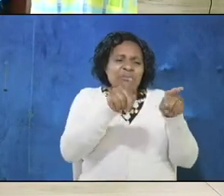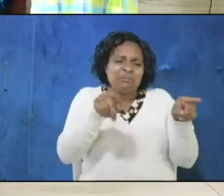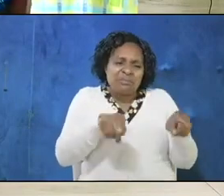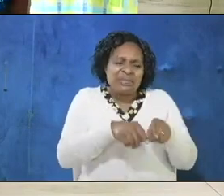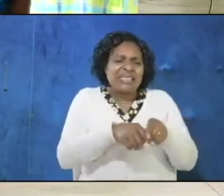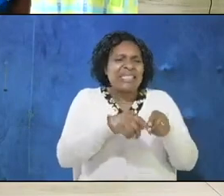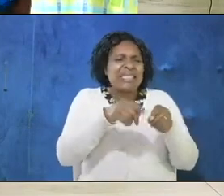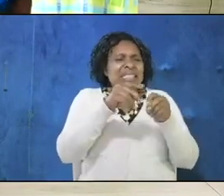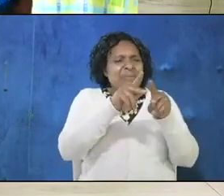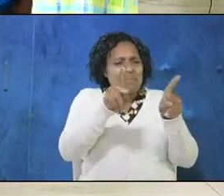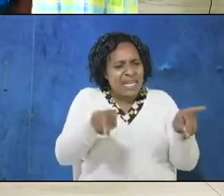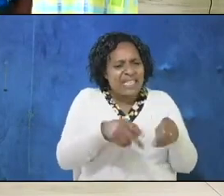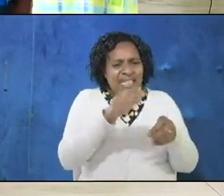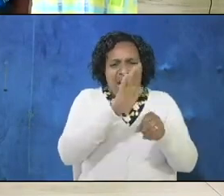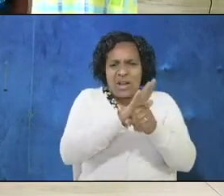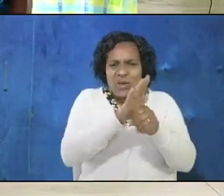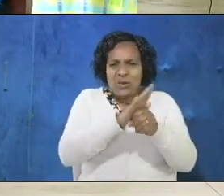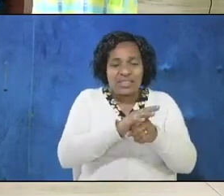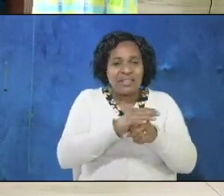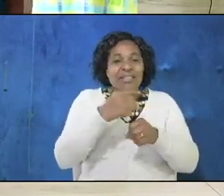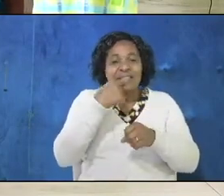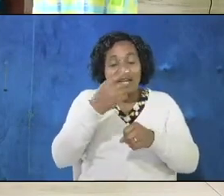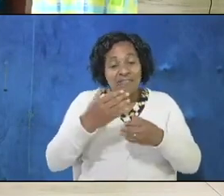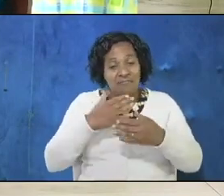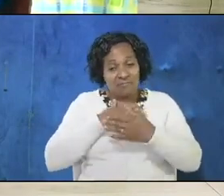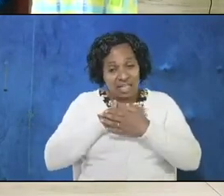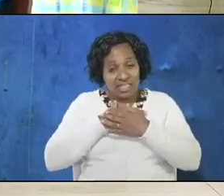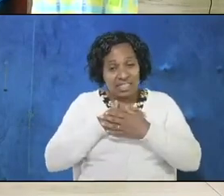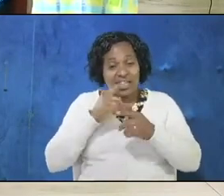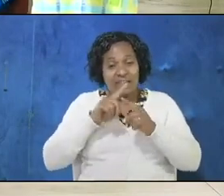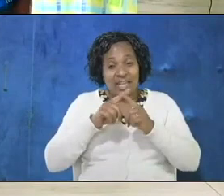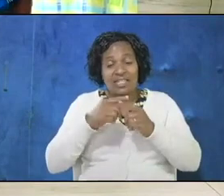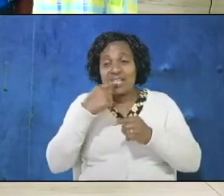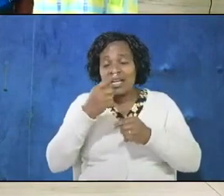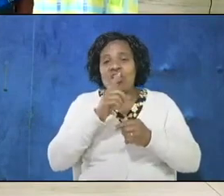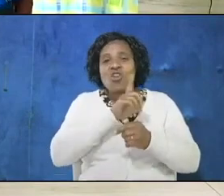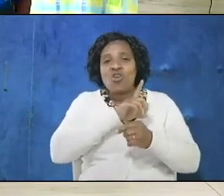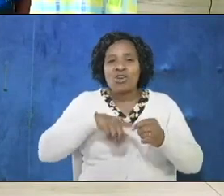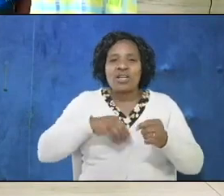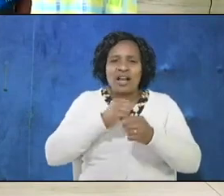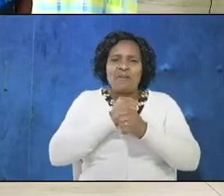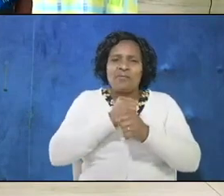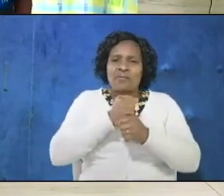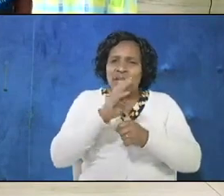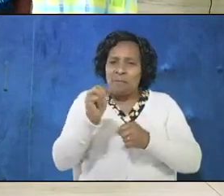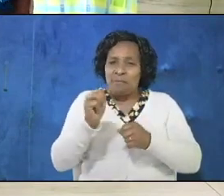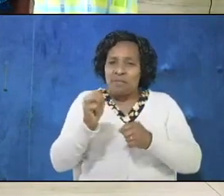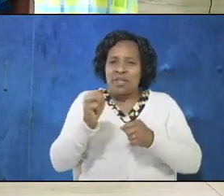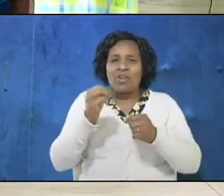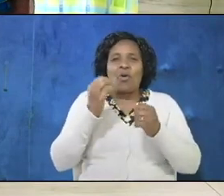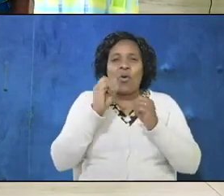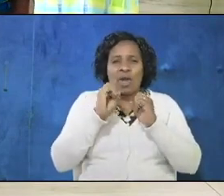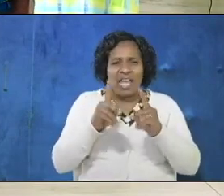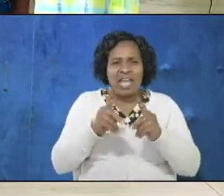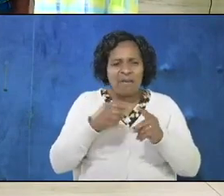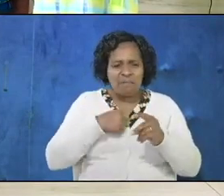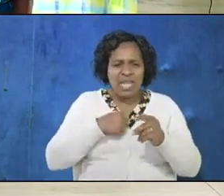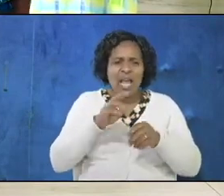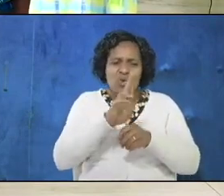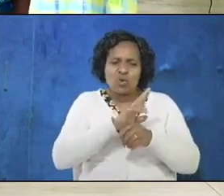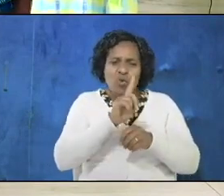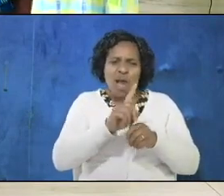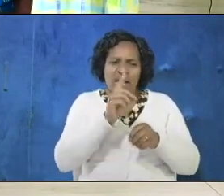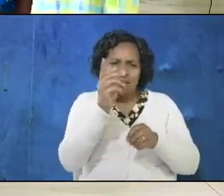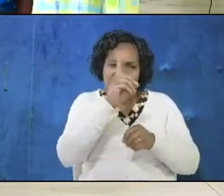Call your friends and do not forget to tell them that God loves them. Me, I'd rather spend one day in this home than